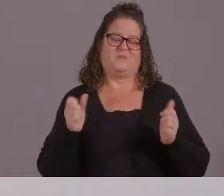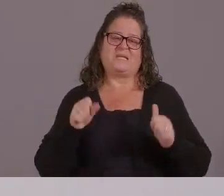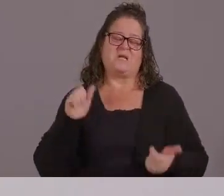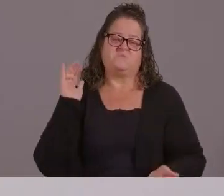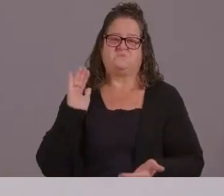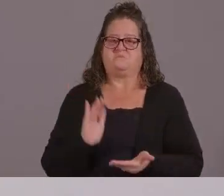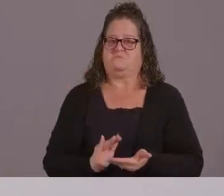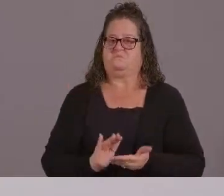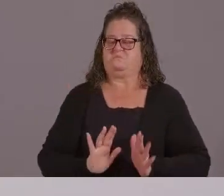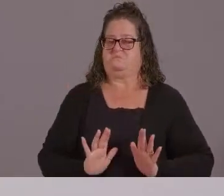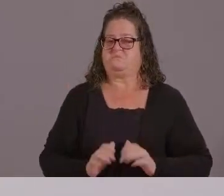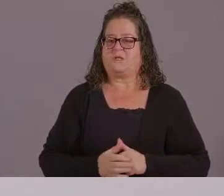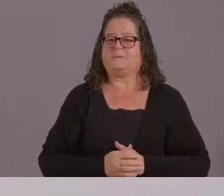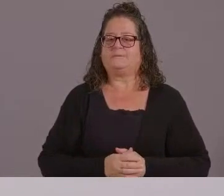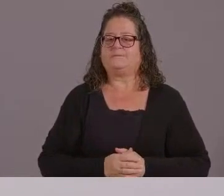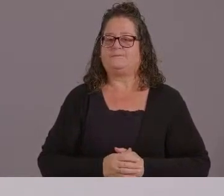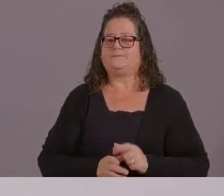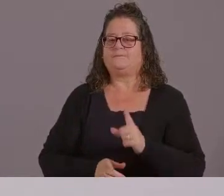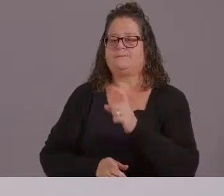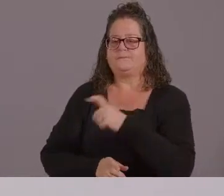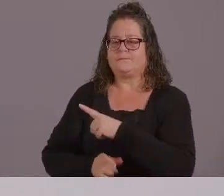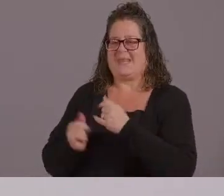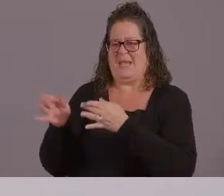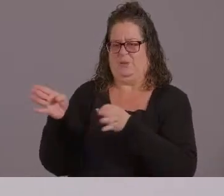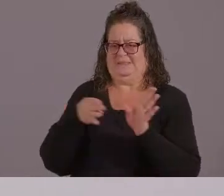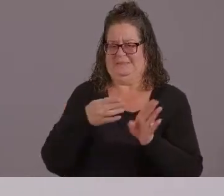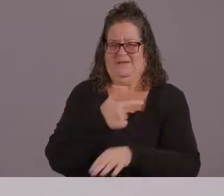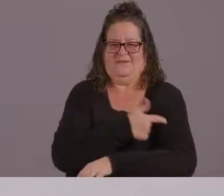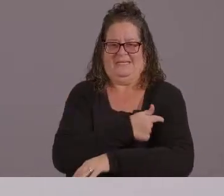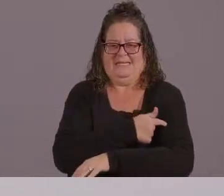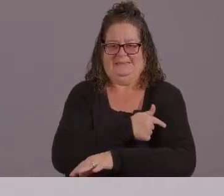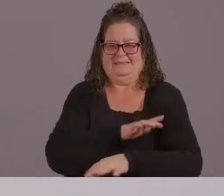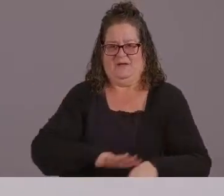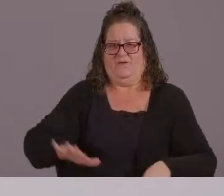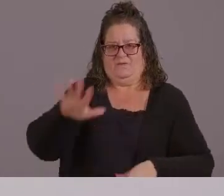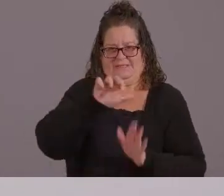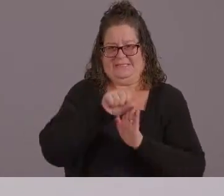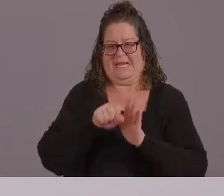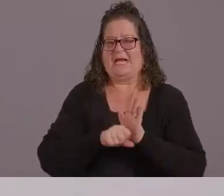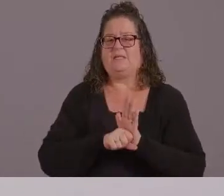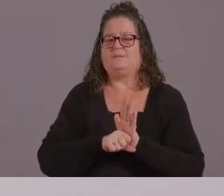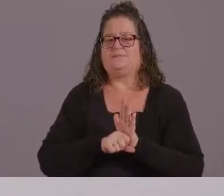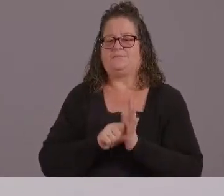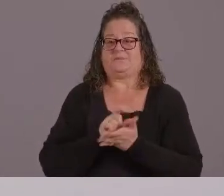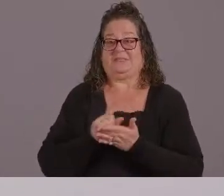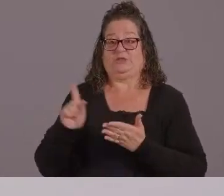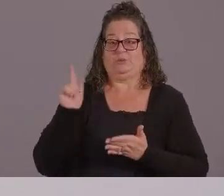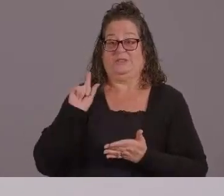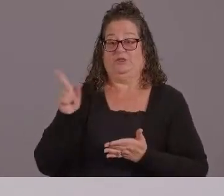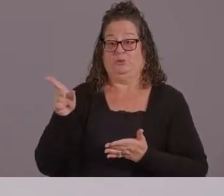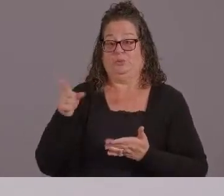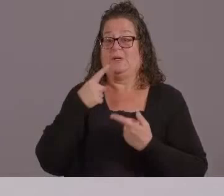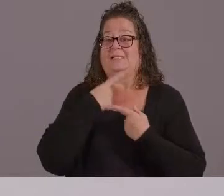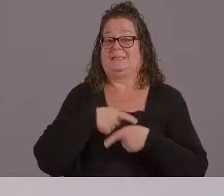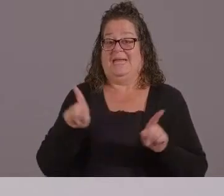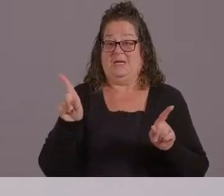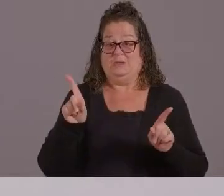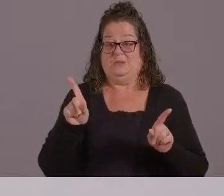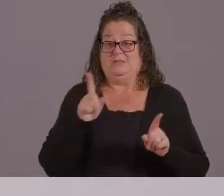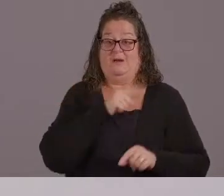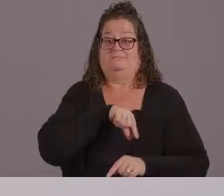in the state. I had asked you earlier this week when you announced about opening the eligibility, are you worried